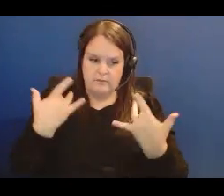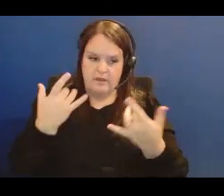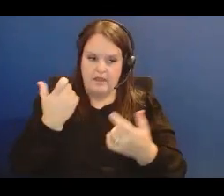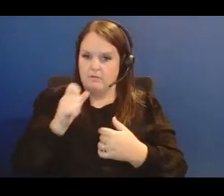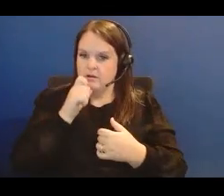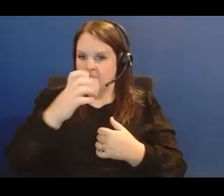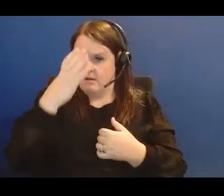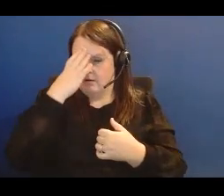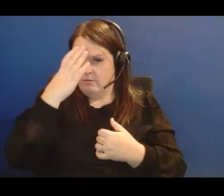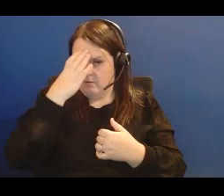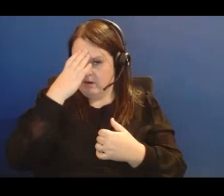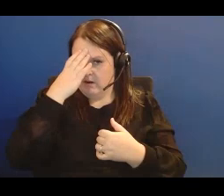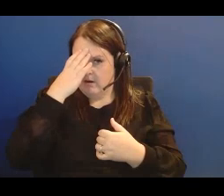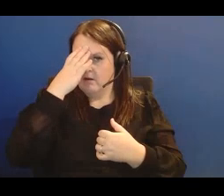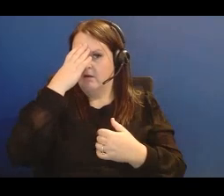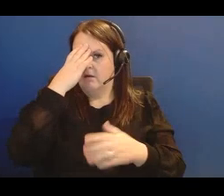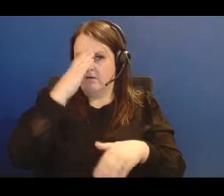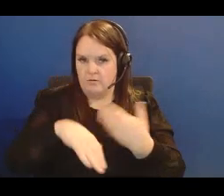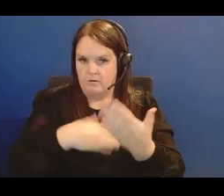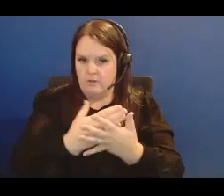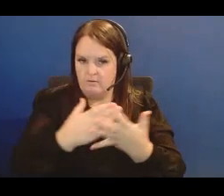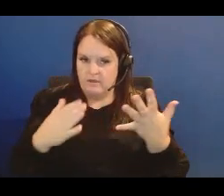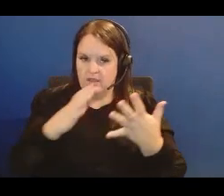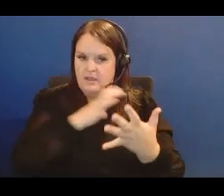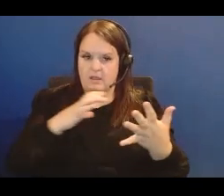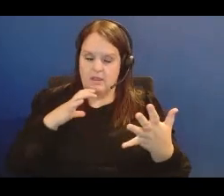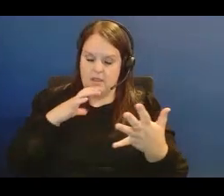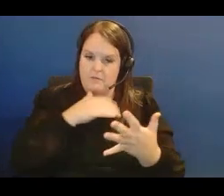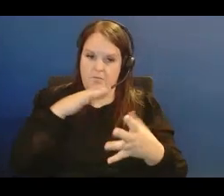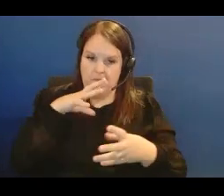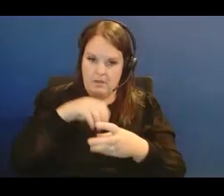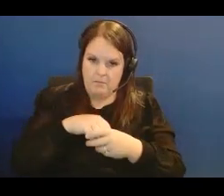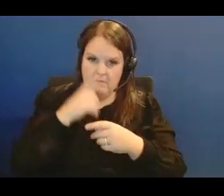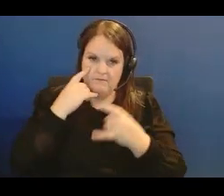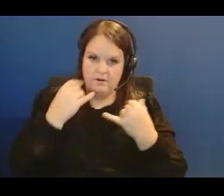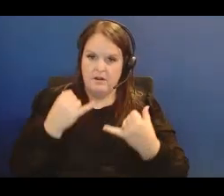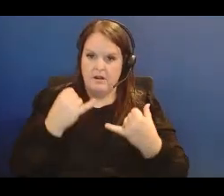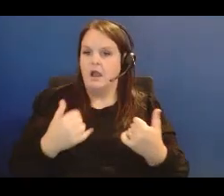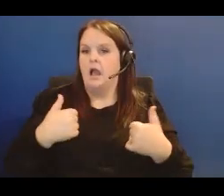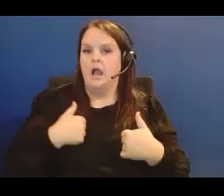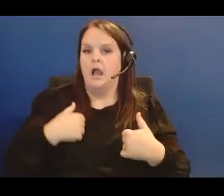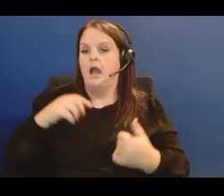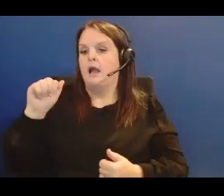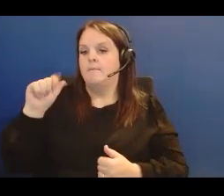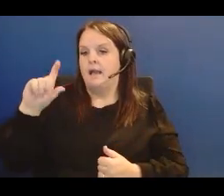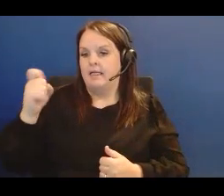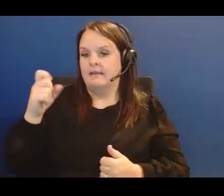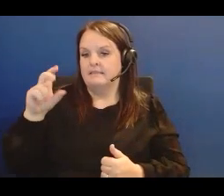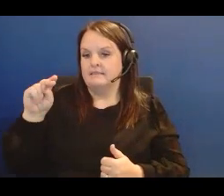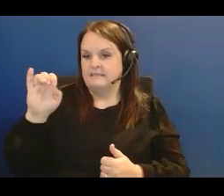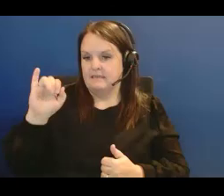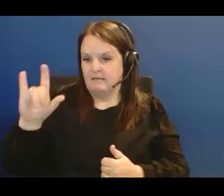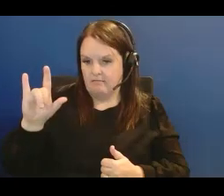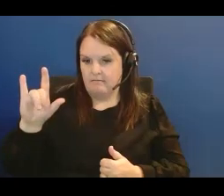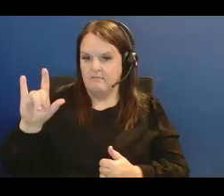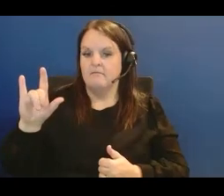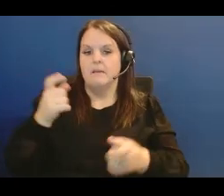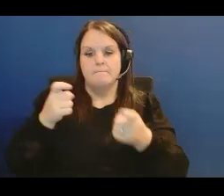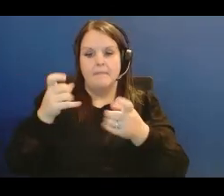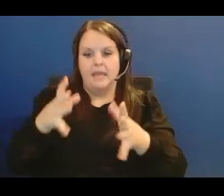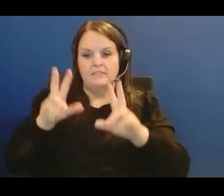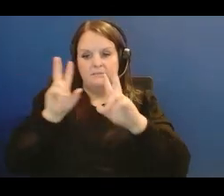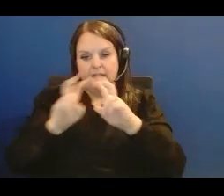although all of our advisory committee members are at this point, is I'm Alex Neal, management